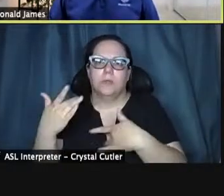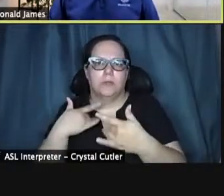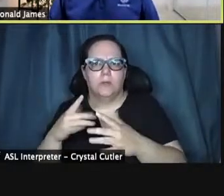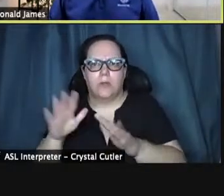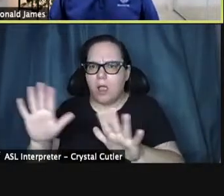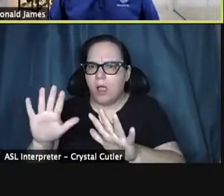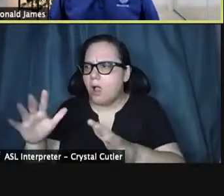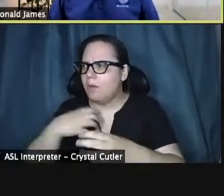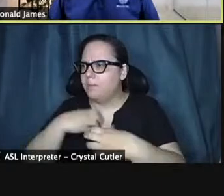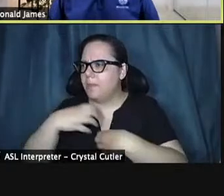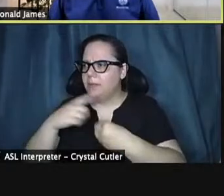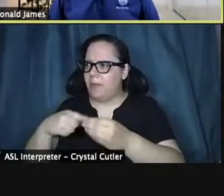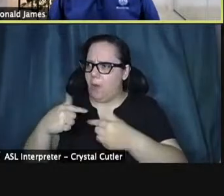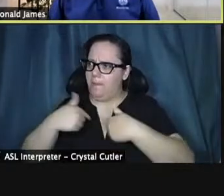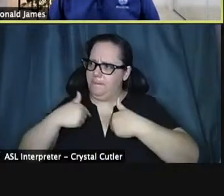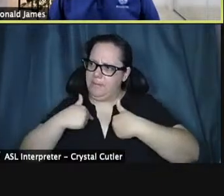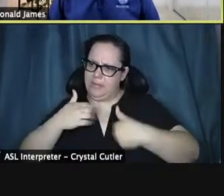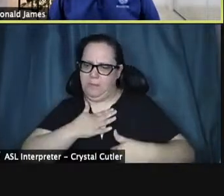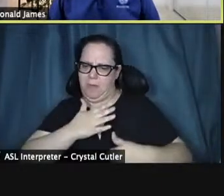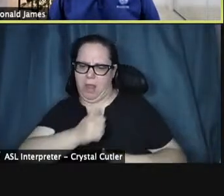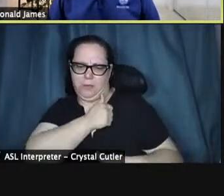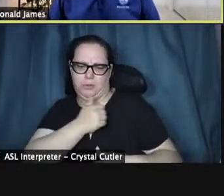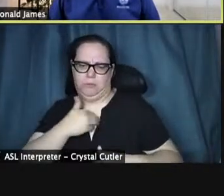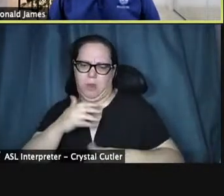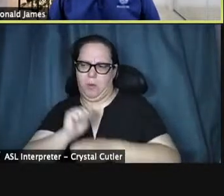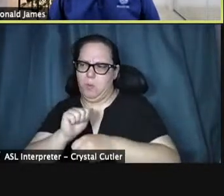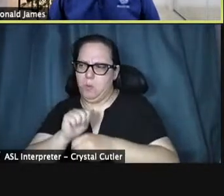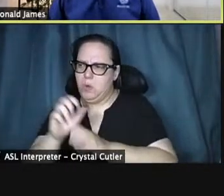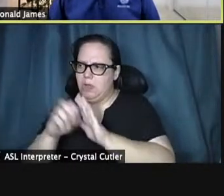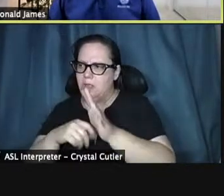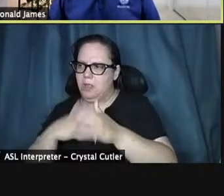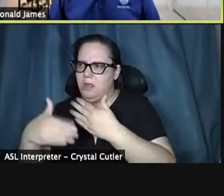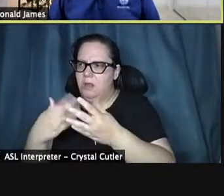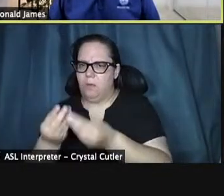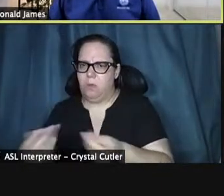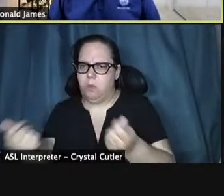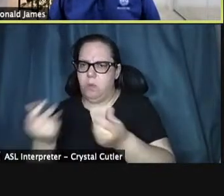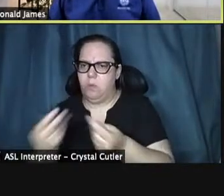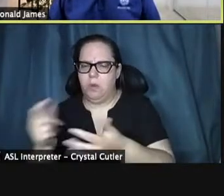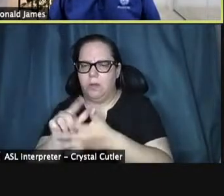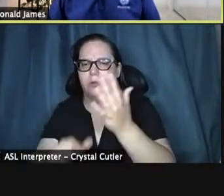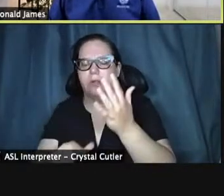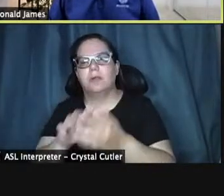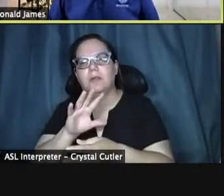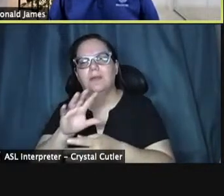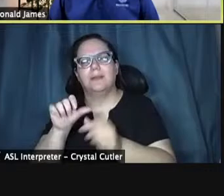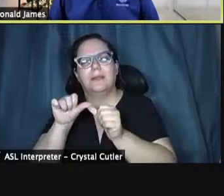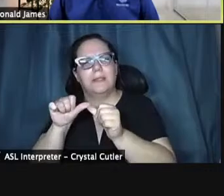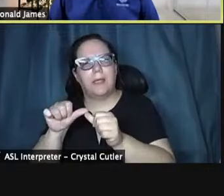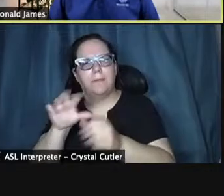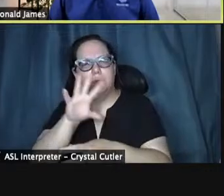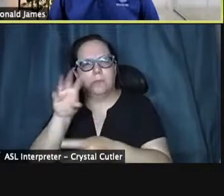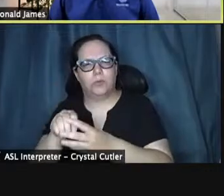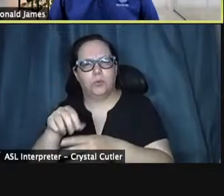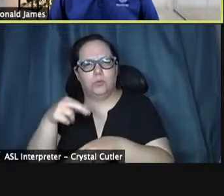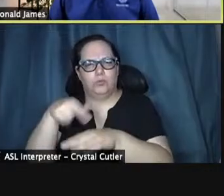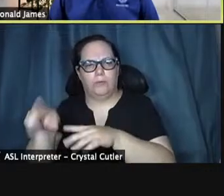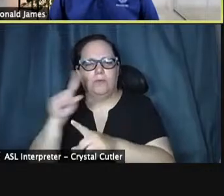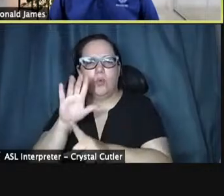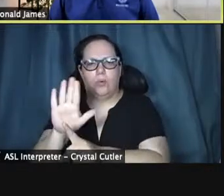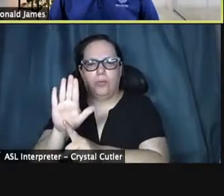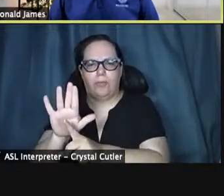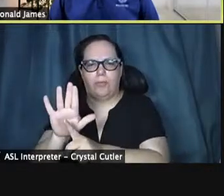their attitudes and work ethic. And they included references to their nationality as if that explained part